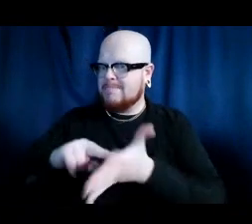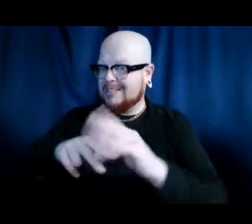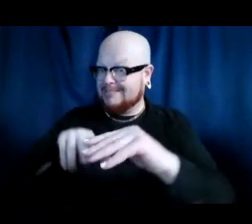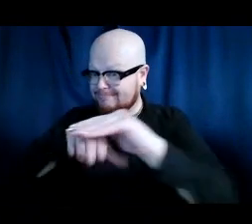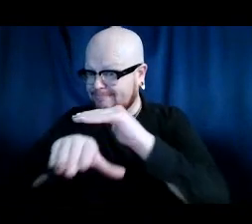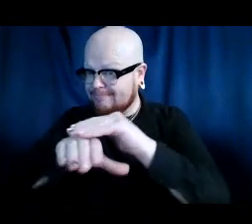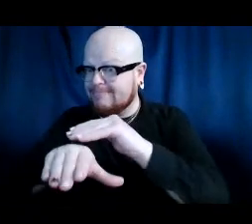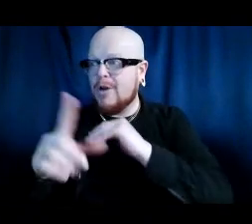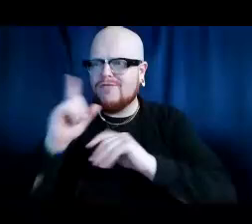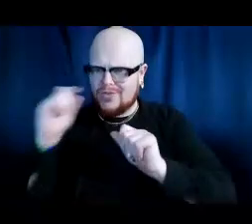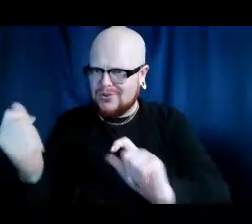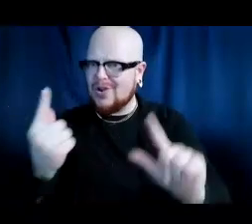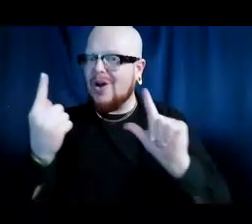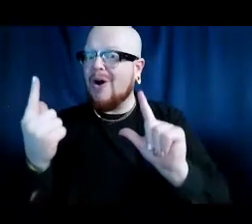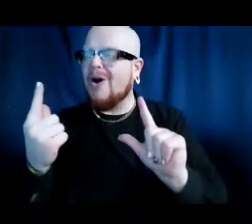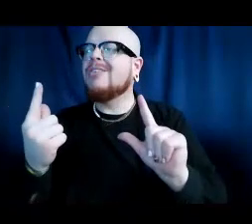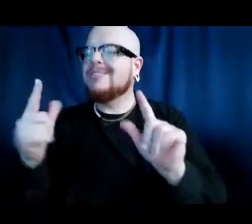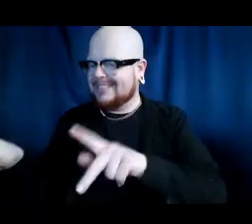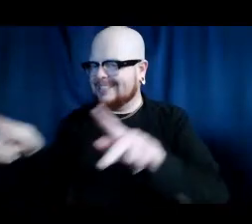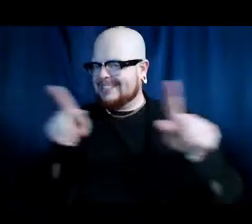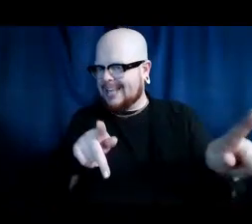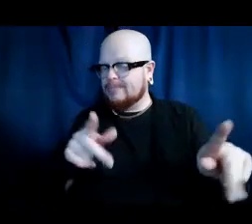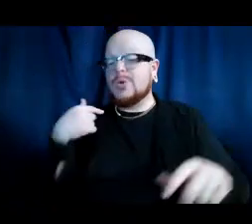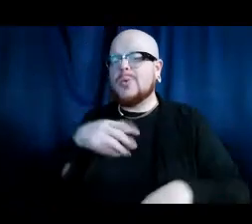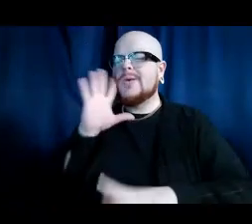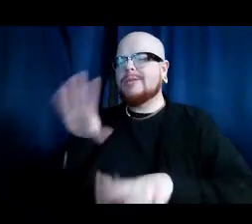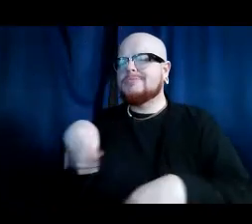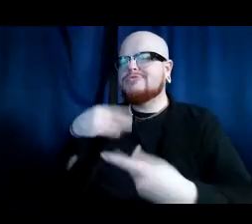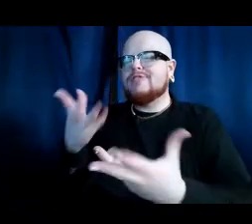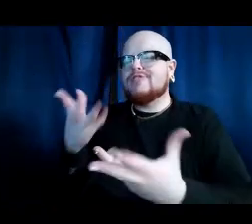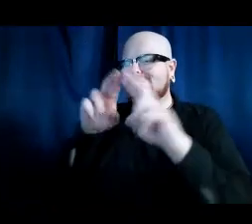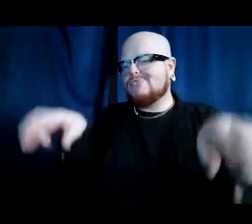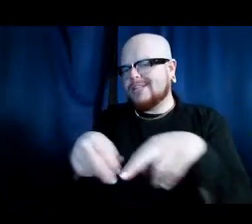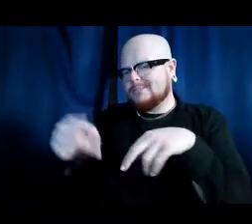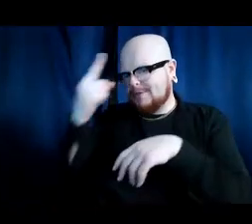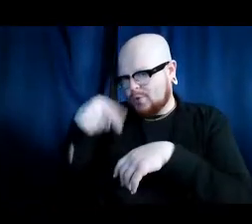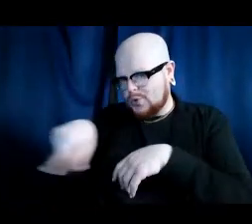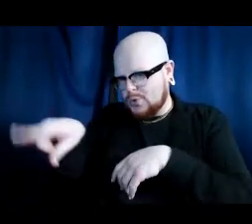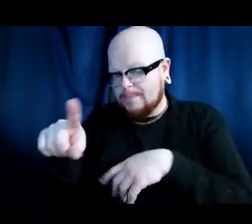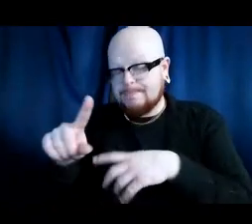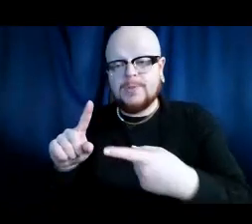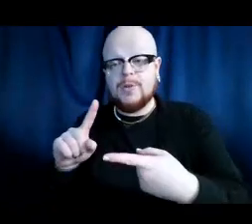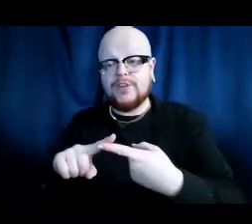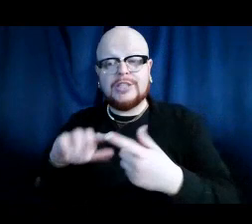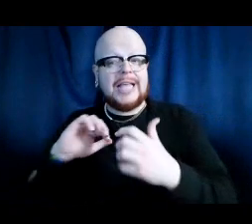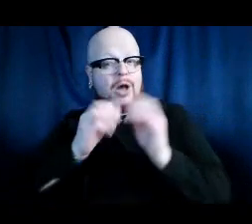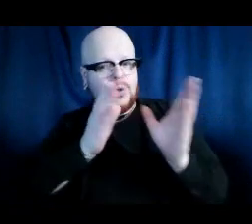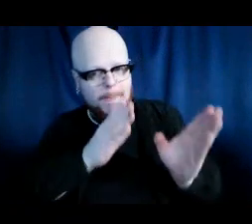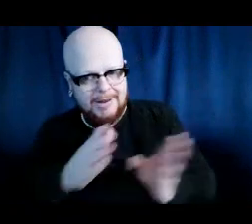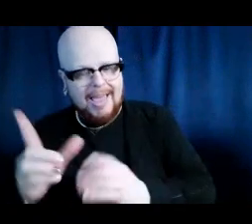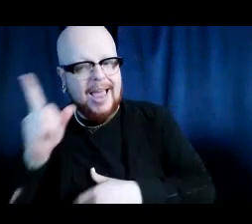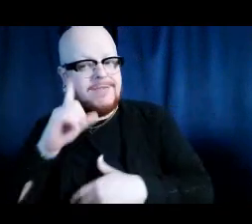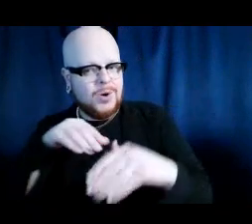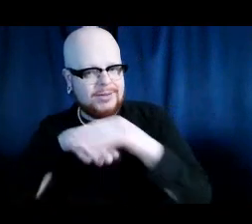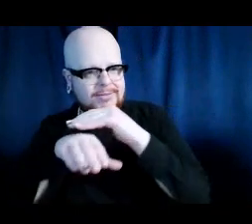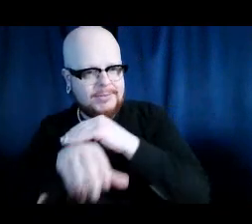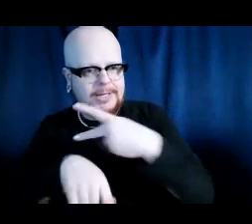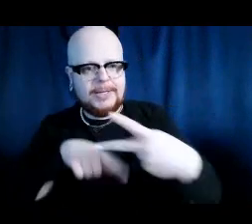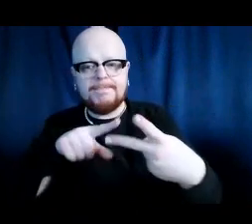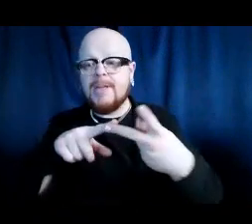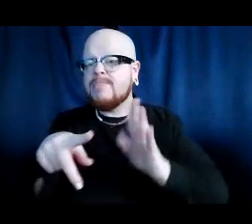recipe with you, including these key ingredients: how to plan for accessibility, the principles of accessibility,